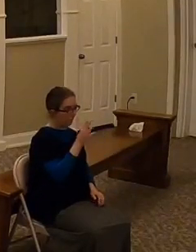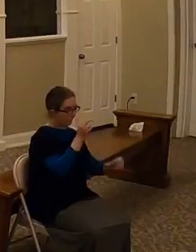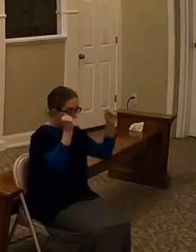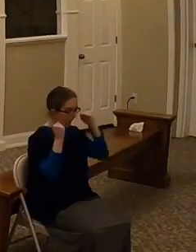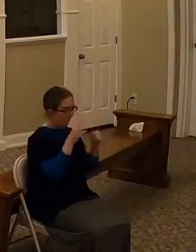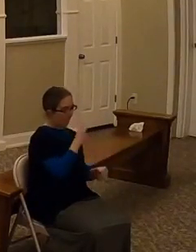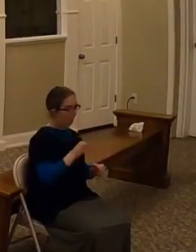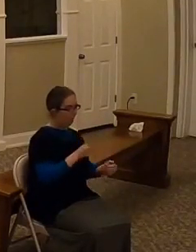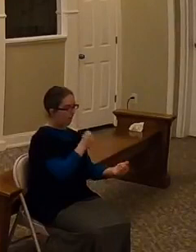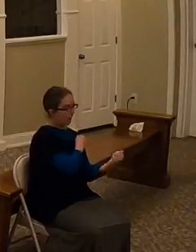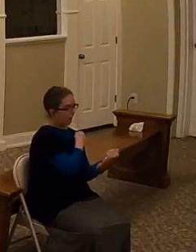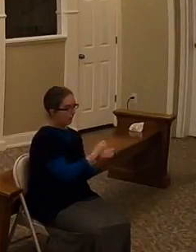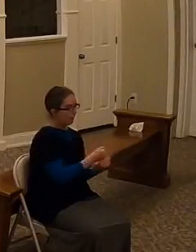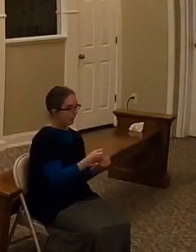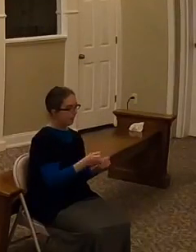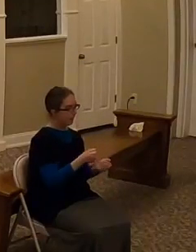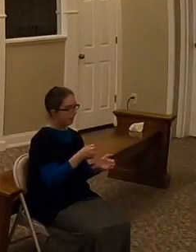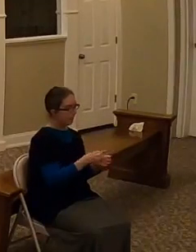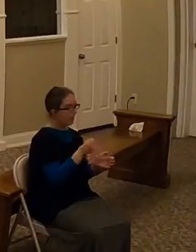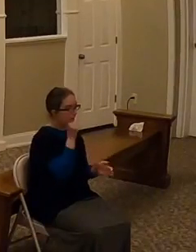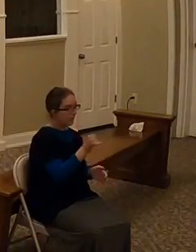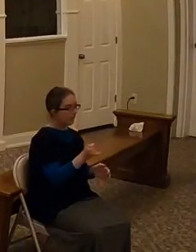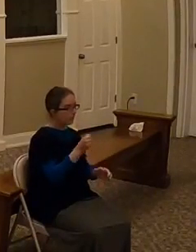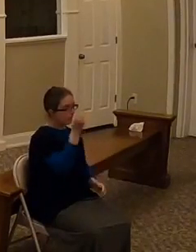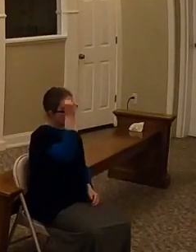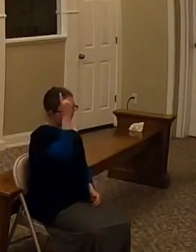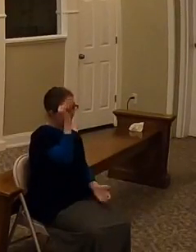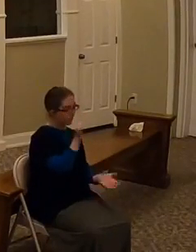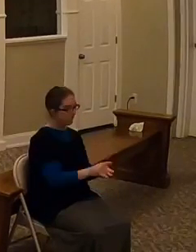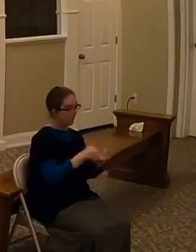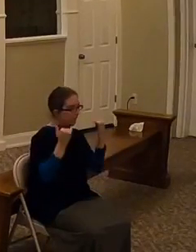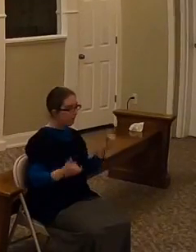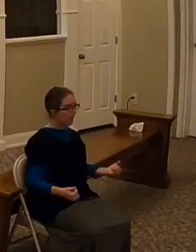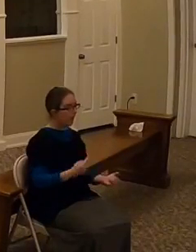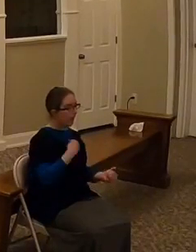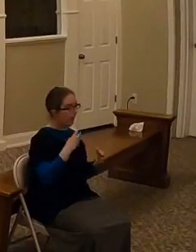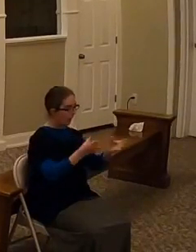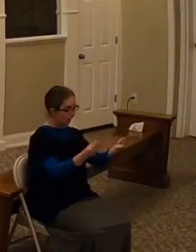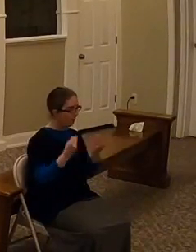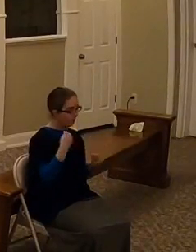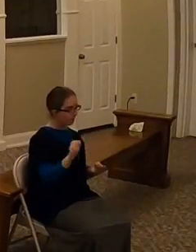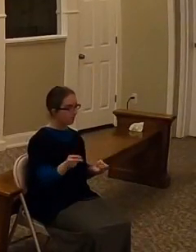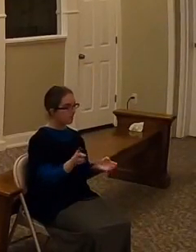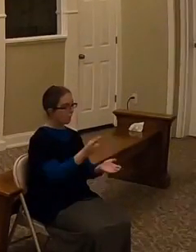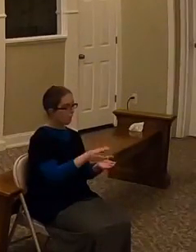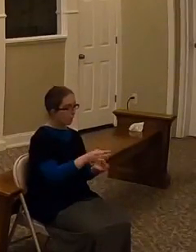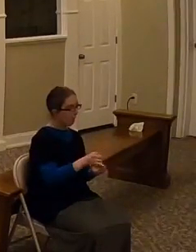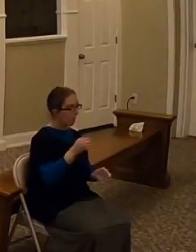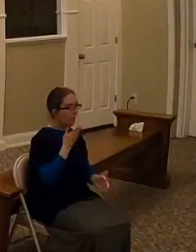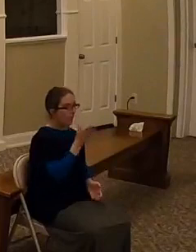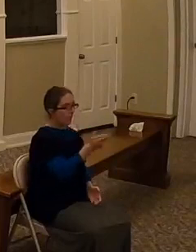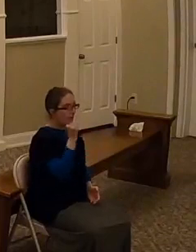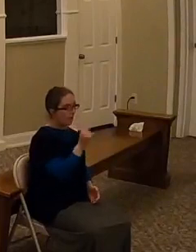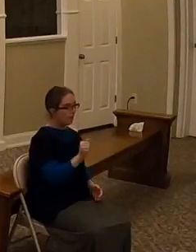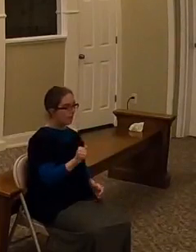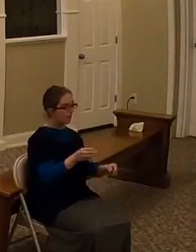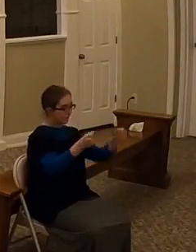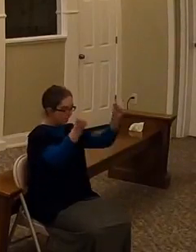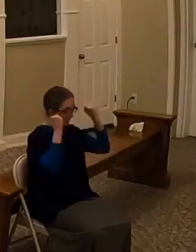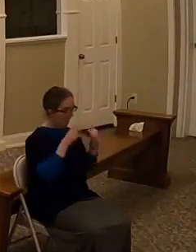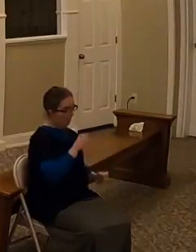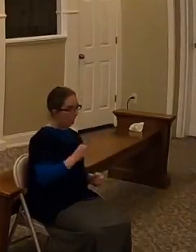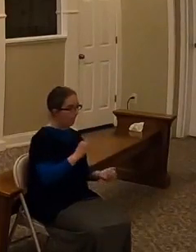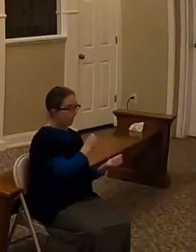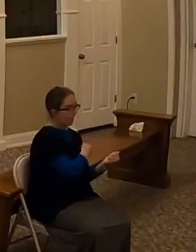authority. It's realizing that now that I've received the gift of the Holy Ghost, there is a power and